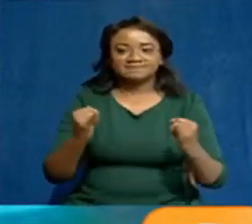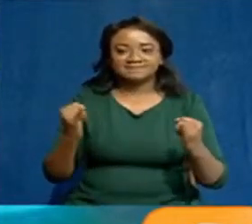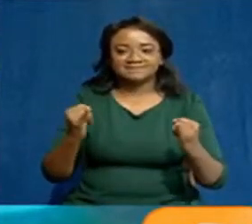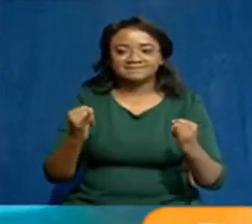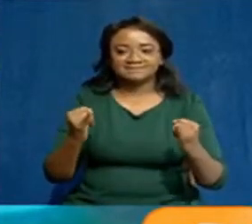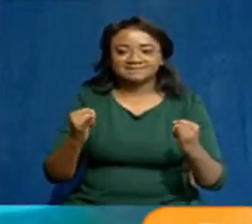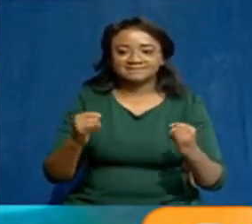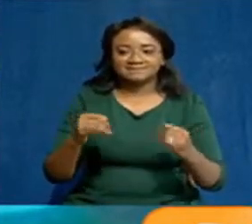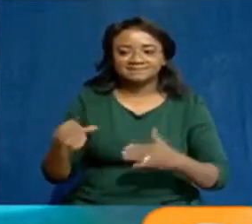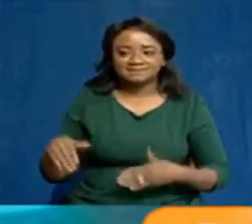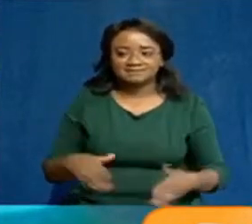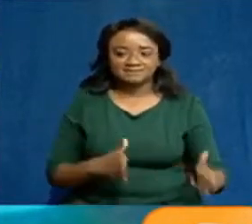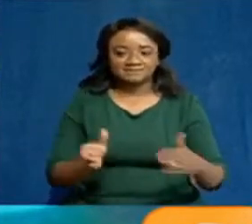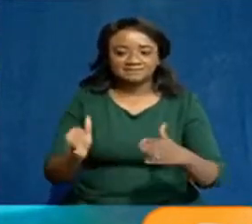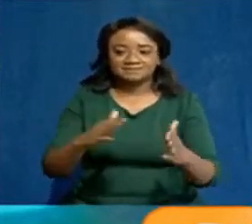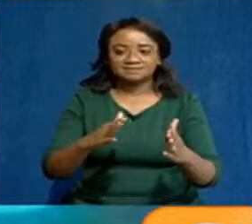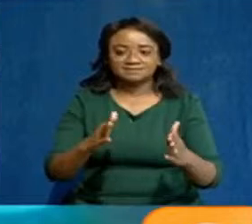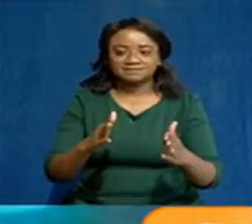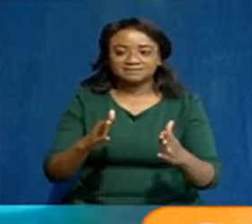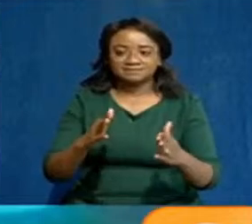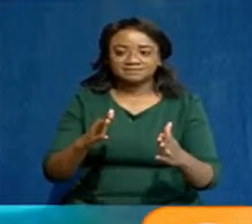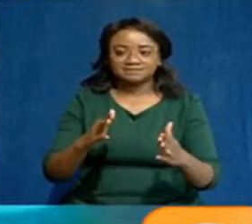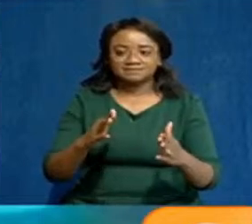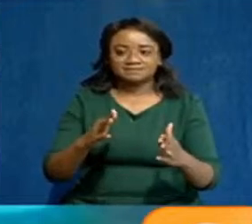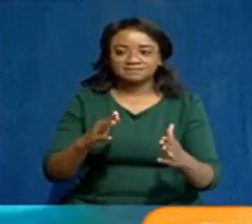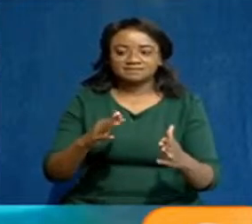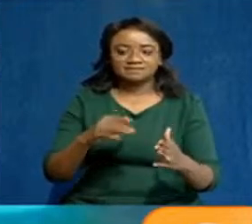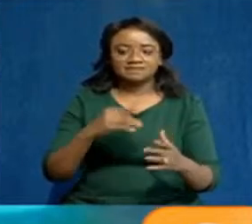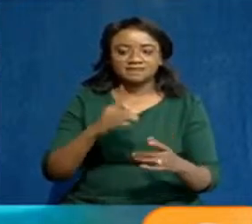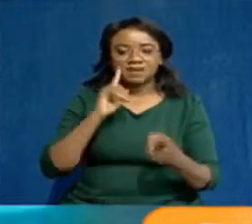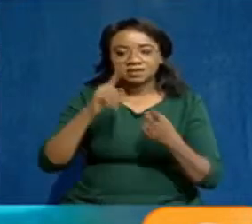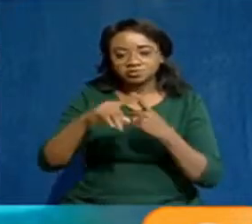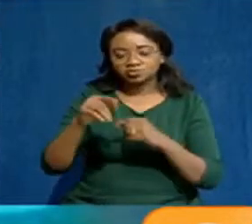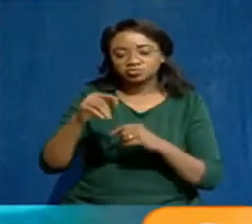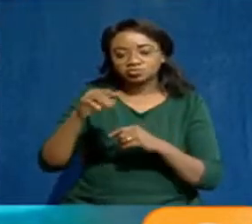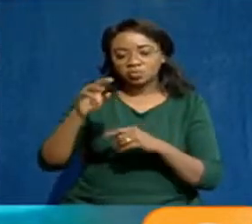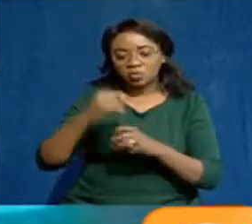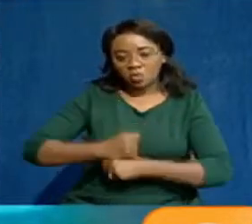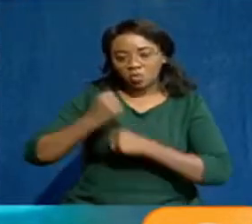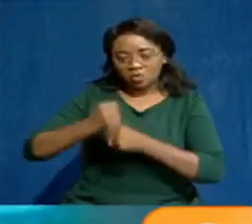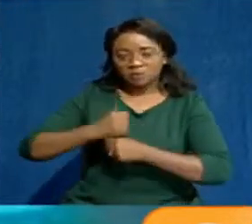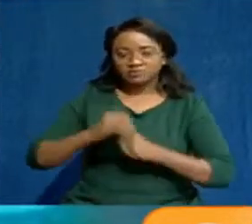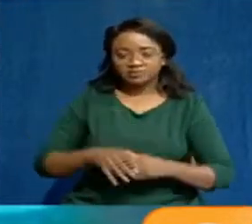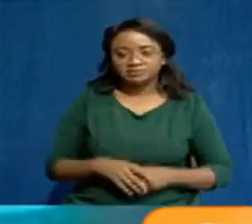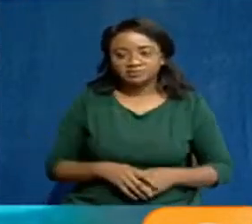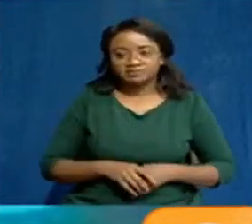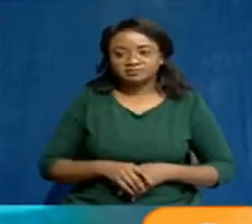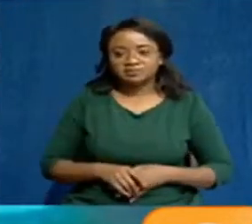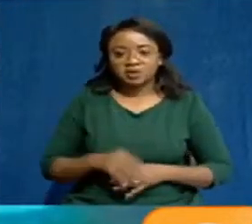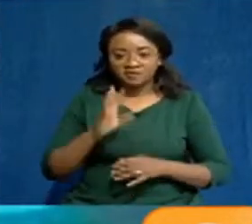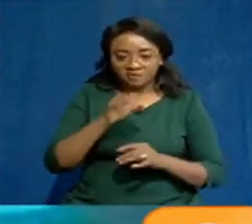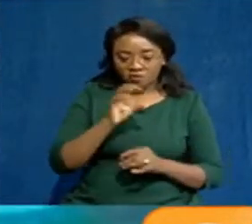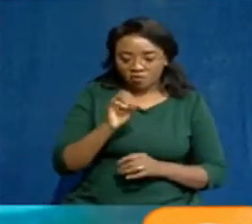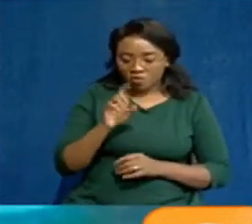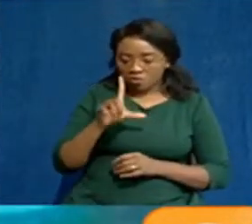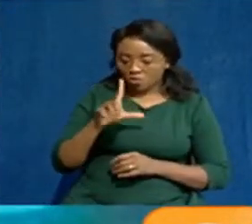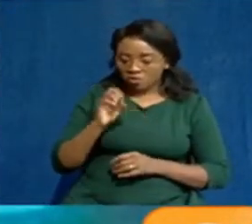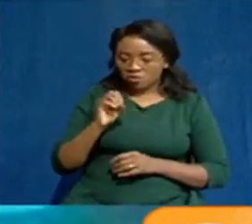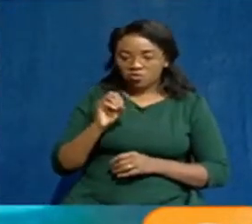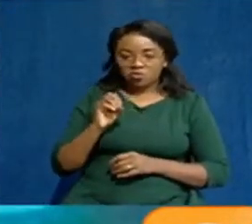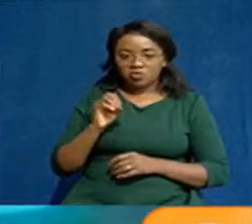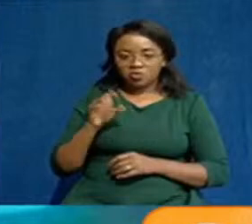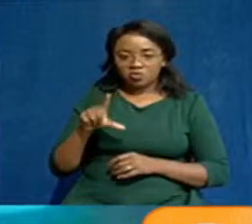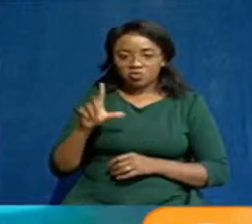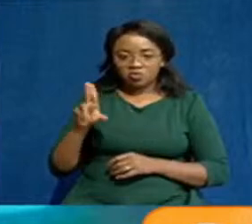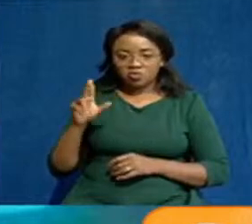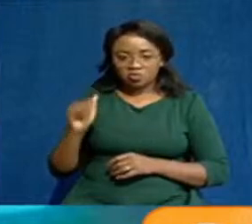a river around Dorodua, going all the way to Gong. And we will continue to do the same. Actually, what you have heard about